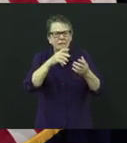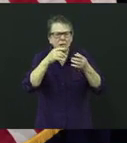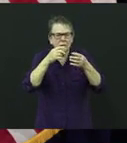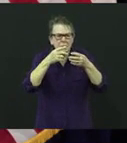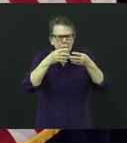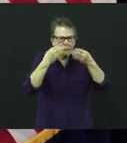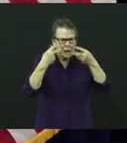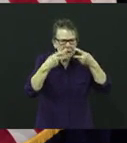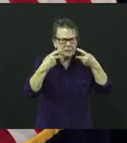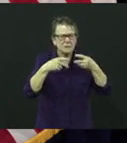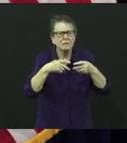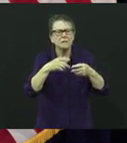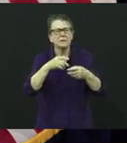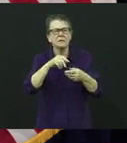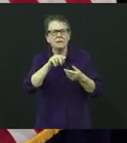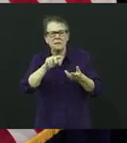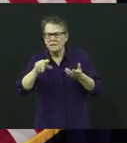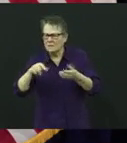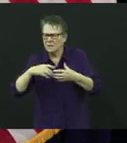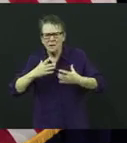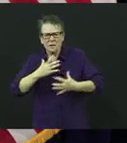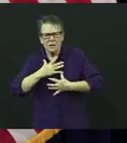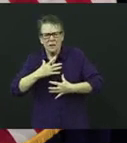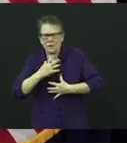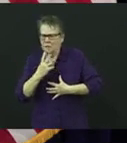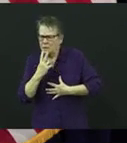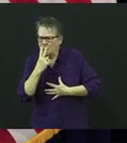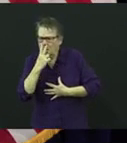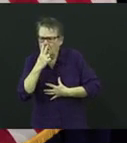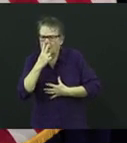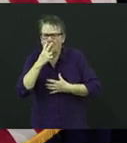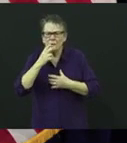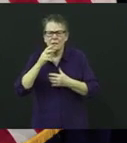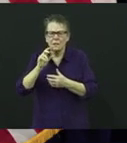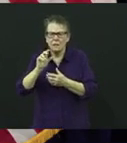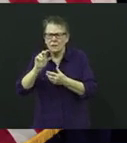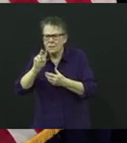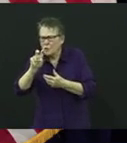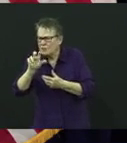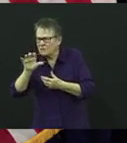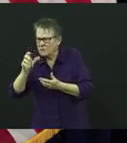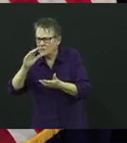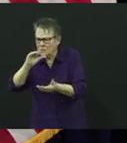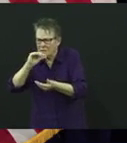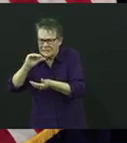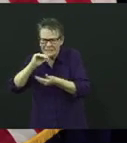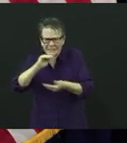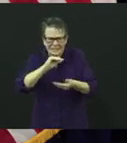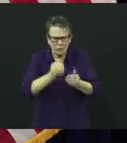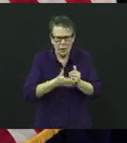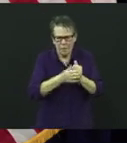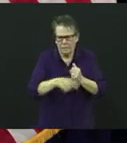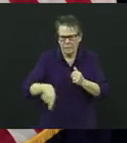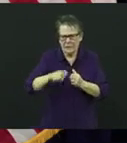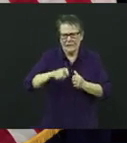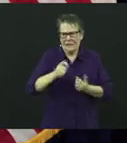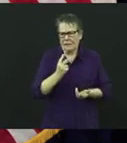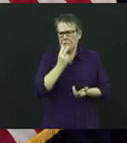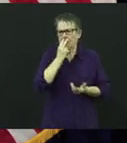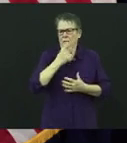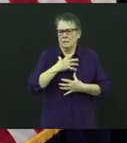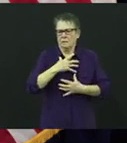this development, and believe me, I welcome it, and for it I am extremely grateful. We are still in need of more equipment for our